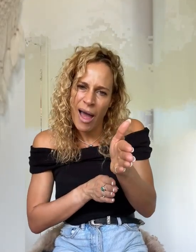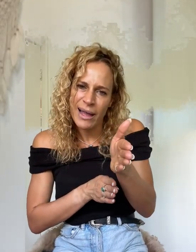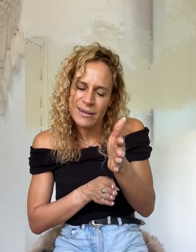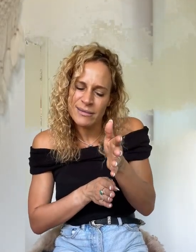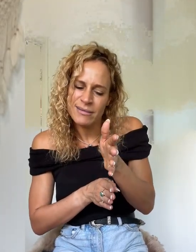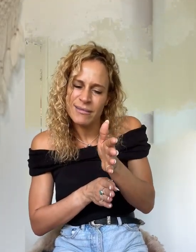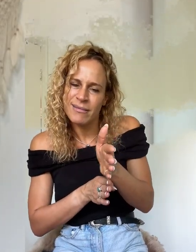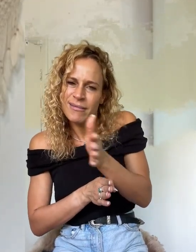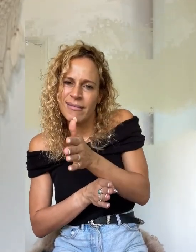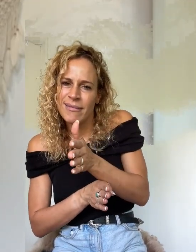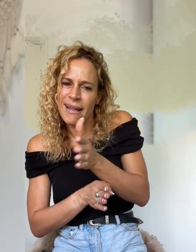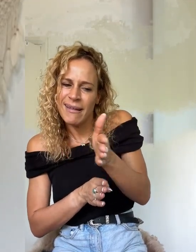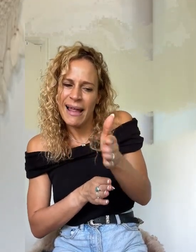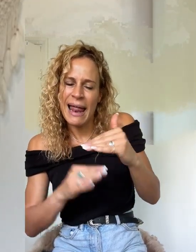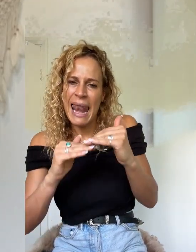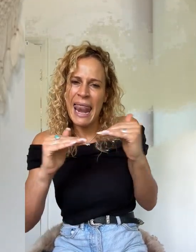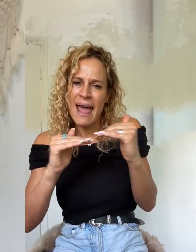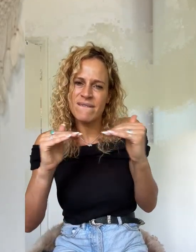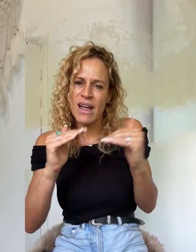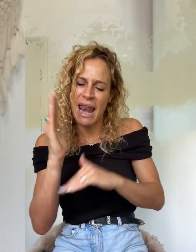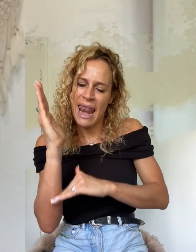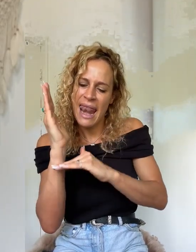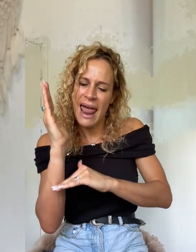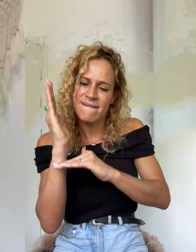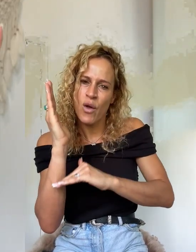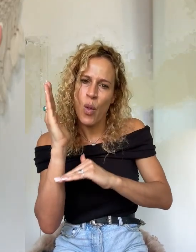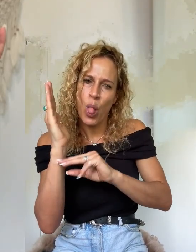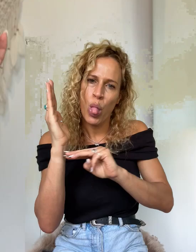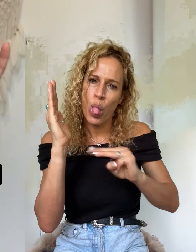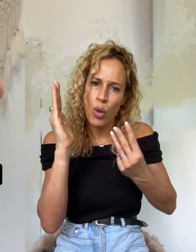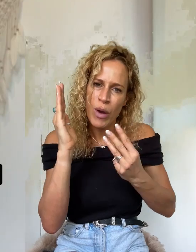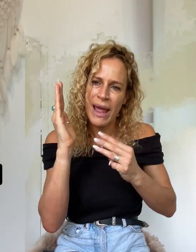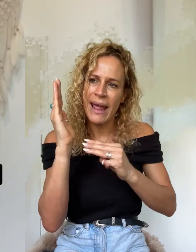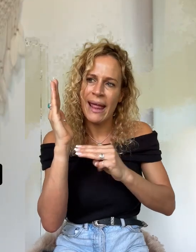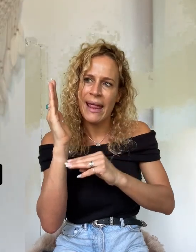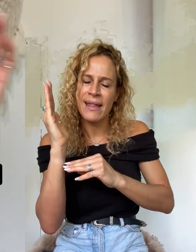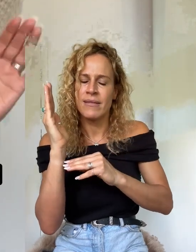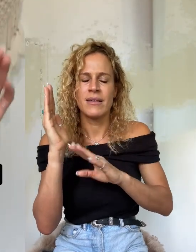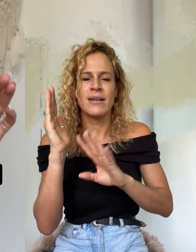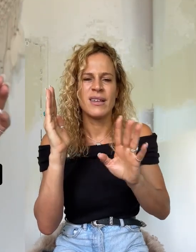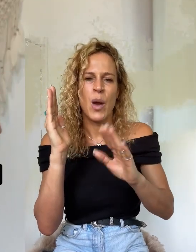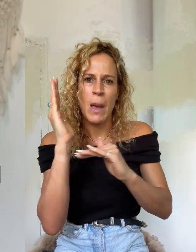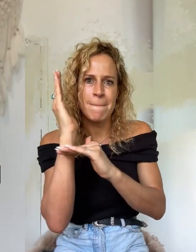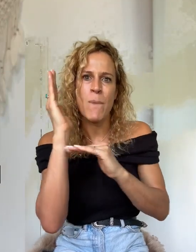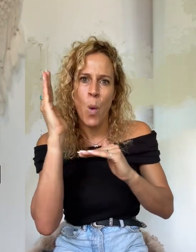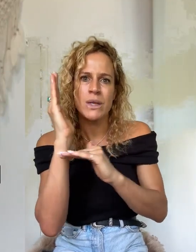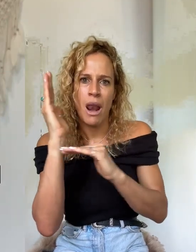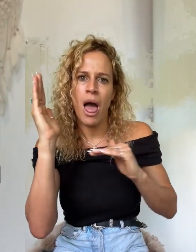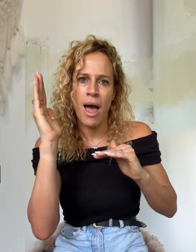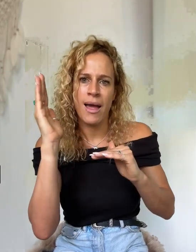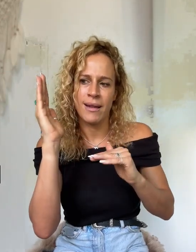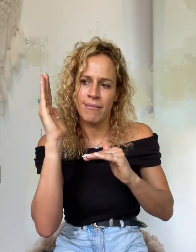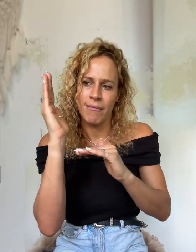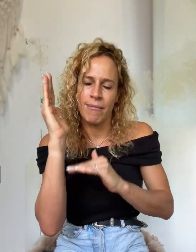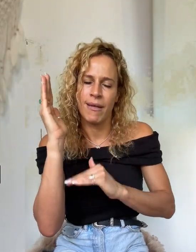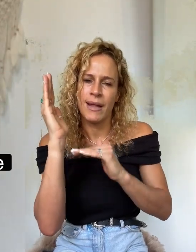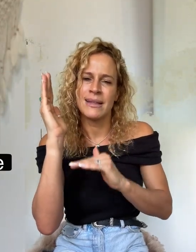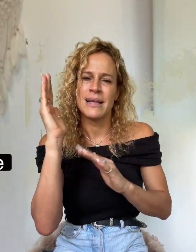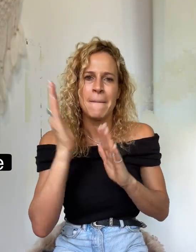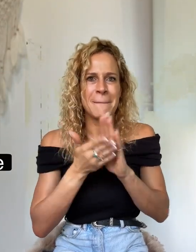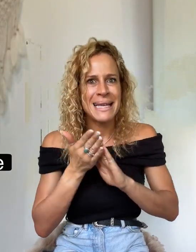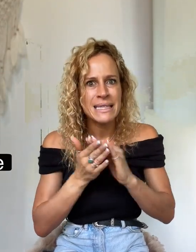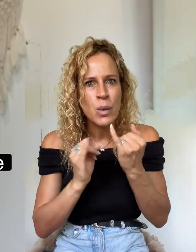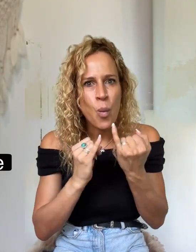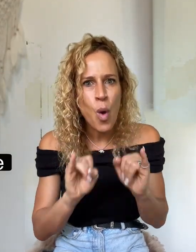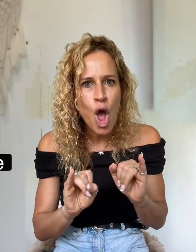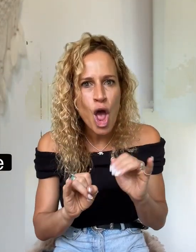didn't get level 6 like, easy peasy, like she's definitely level 6. I was definitely borderline.